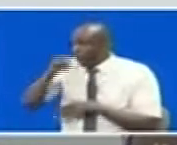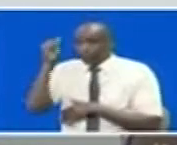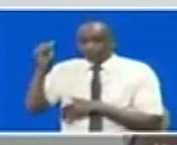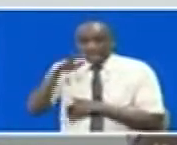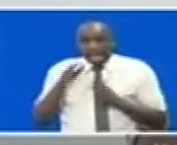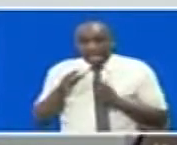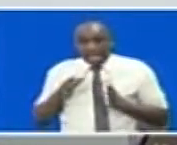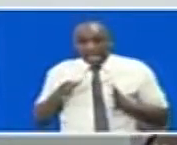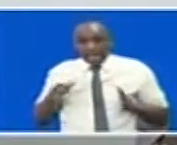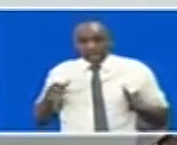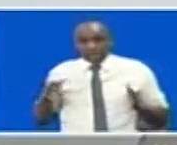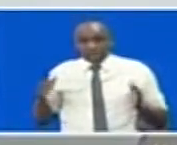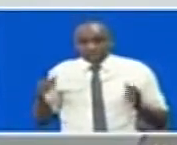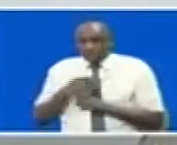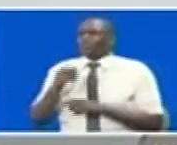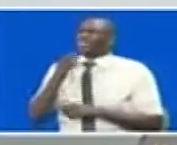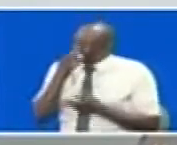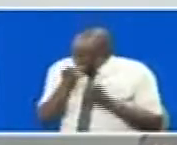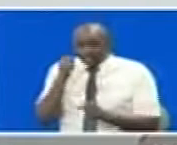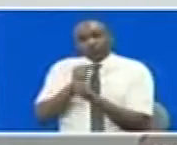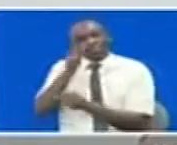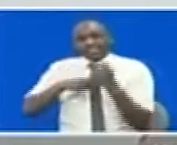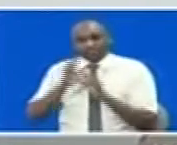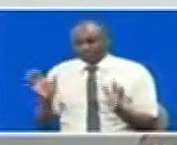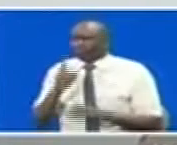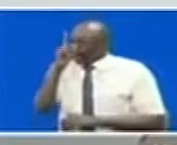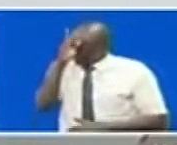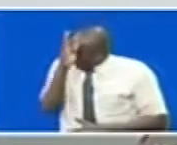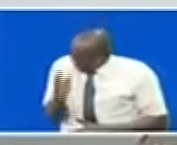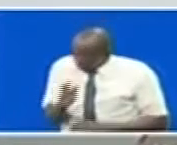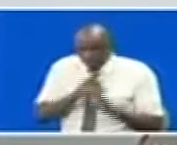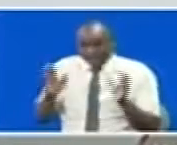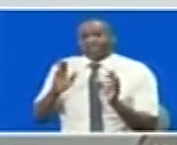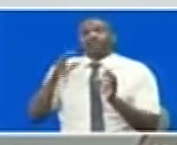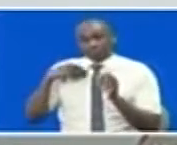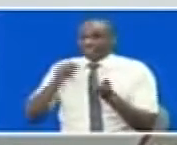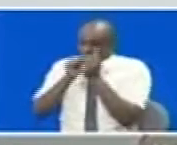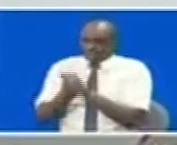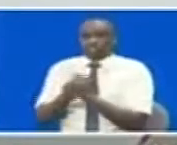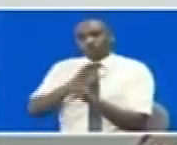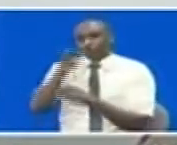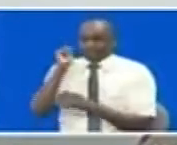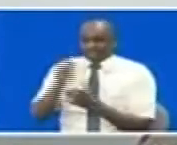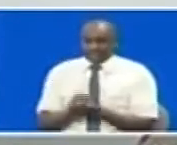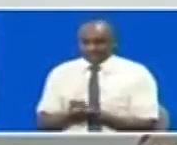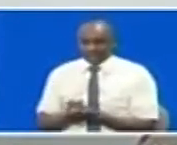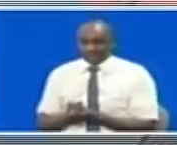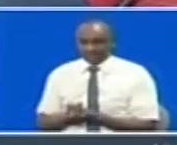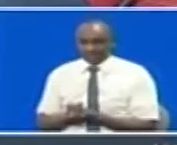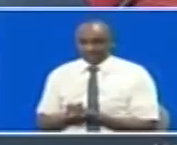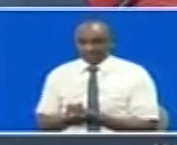divide, it was immediate. We just need decisive action. One person will make a difference in the entire scenario. Okay.